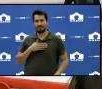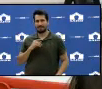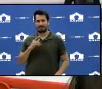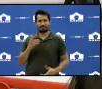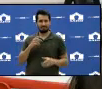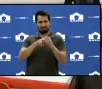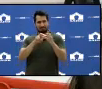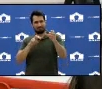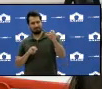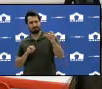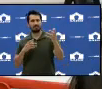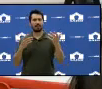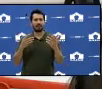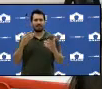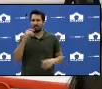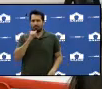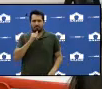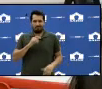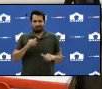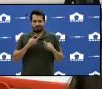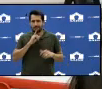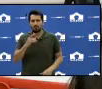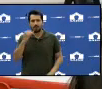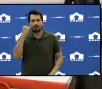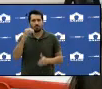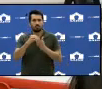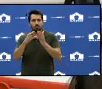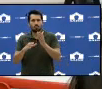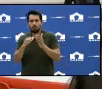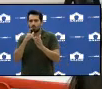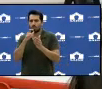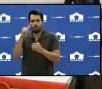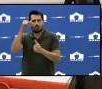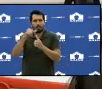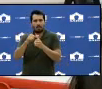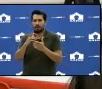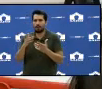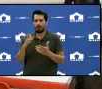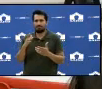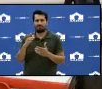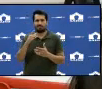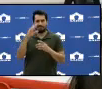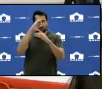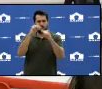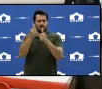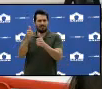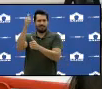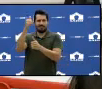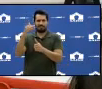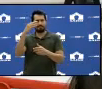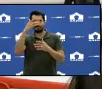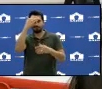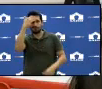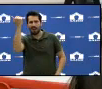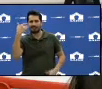not so sure if there will be a student who remember the name of their superintendent, but they